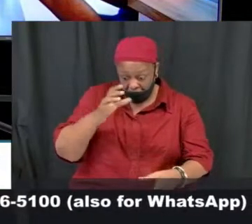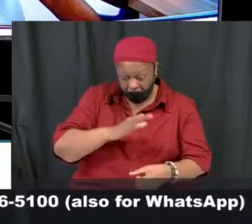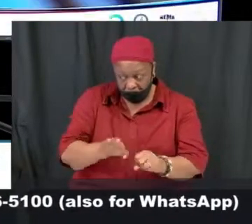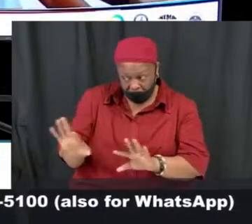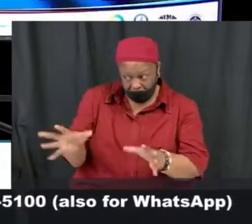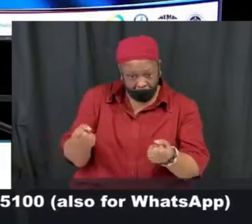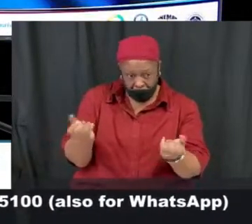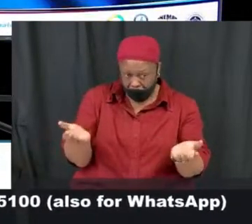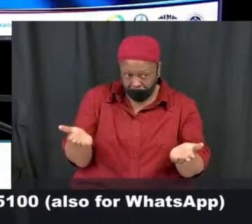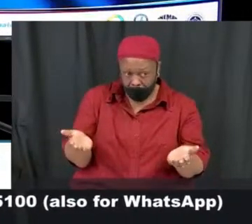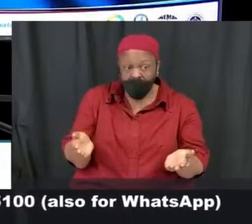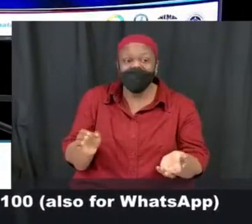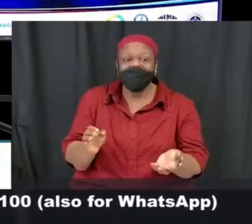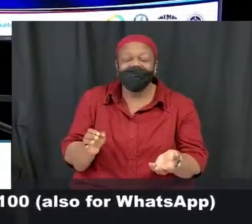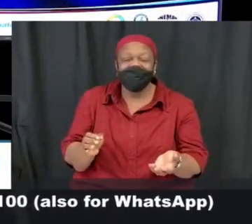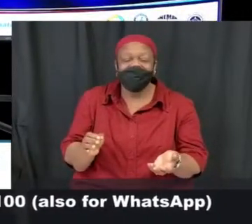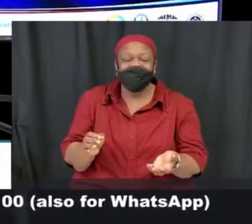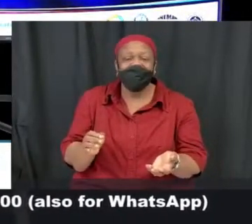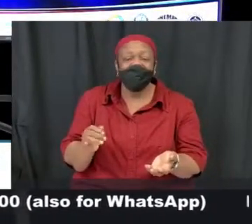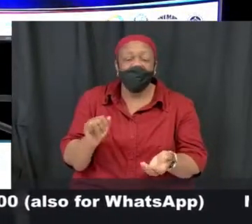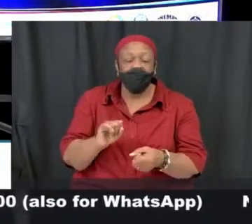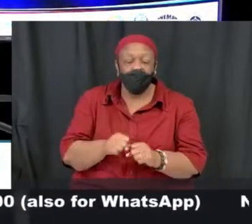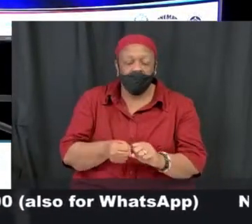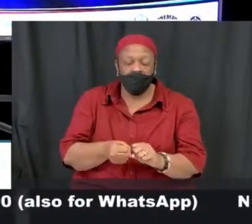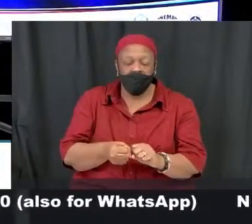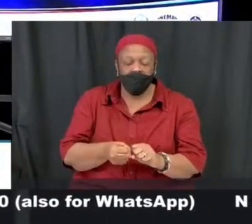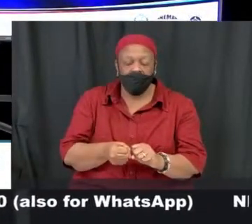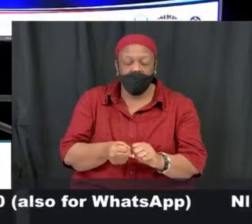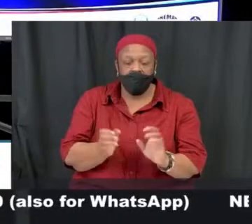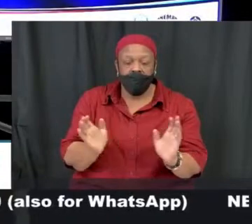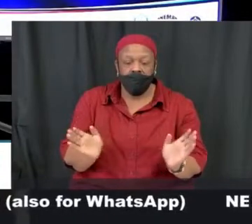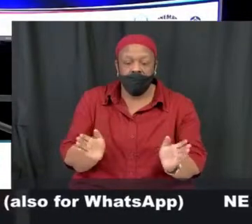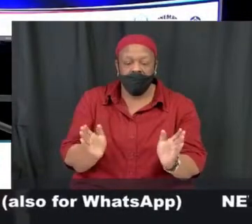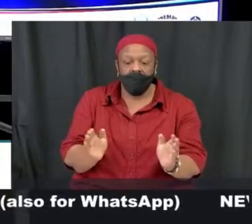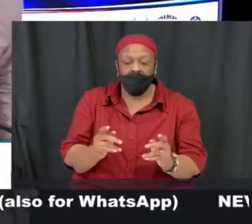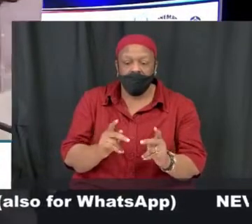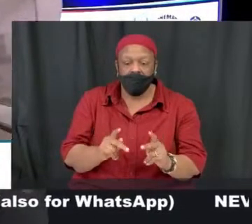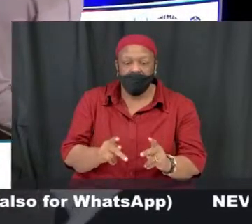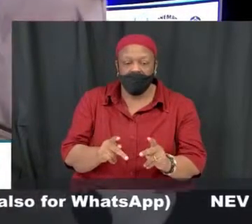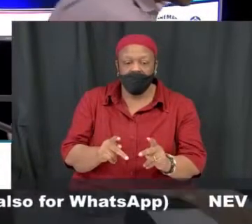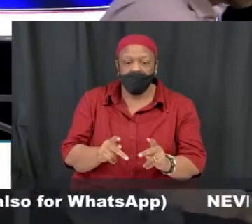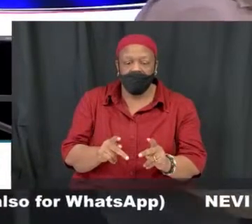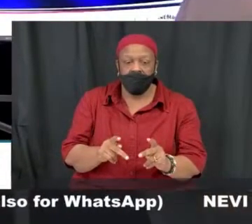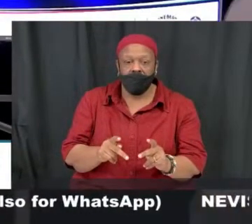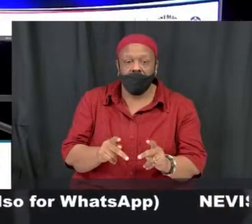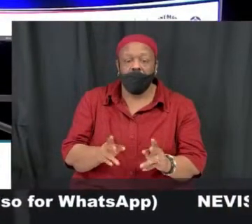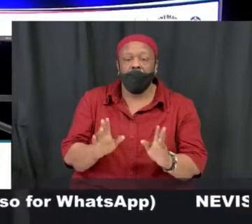divert any hurricane that might be coming our way. Thank you, Mr. Williams.